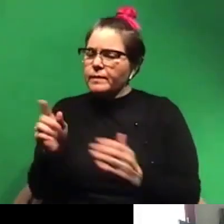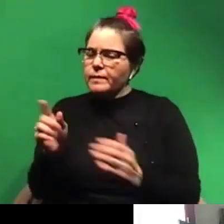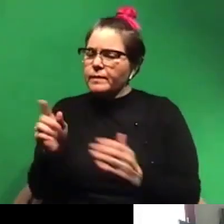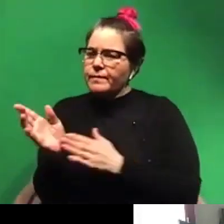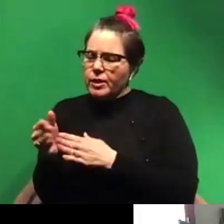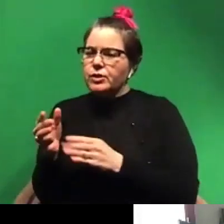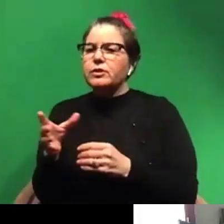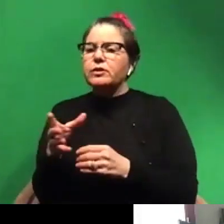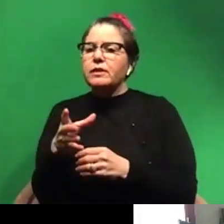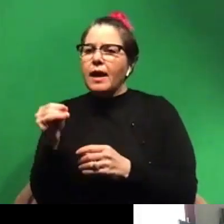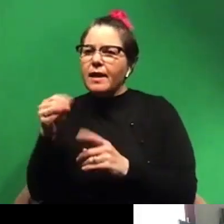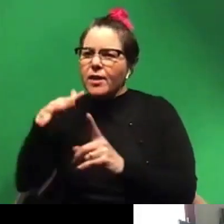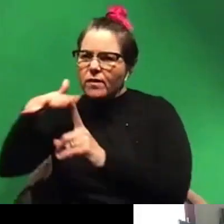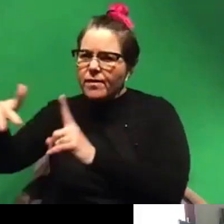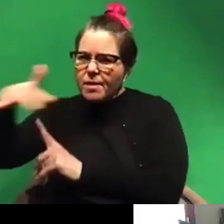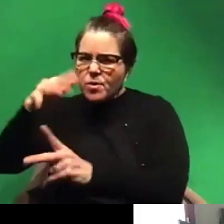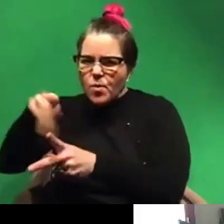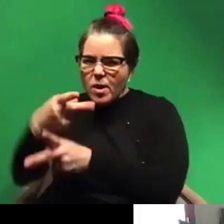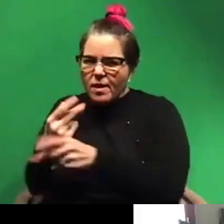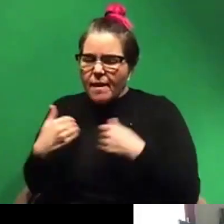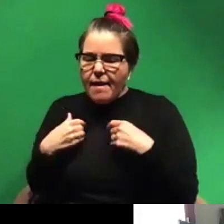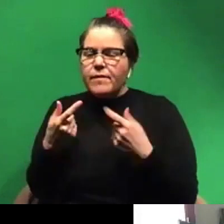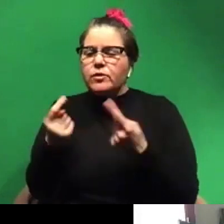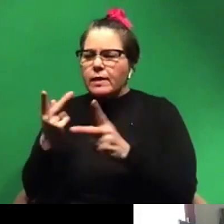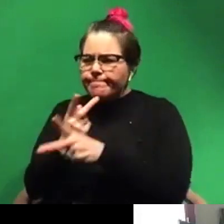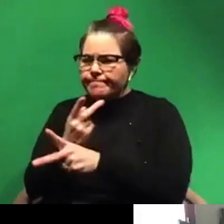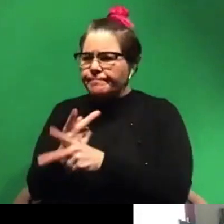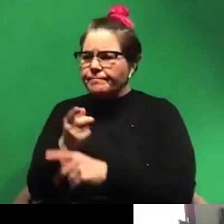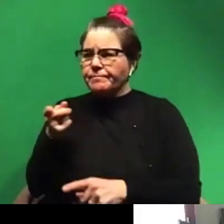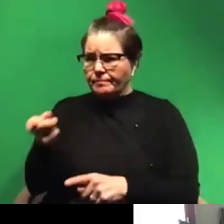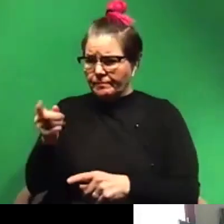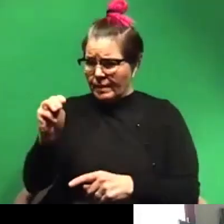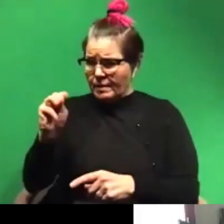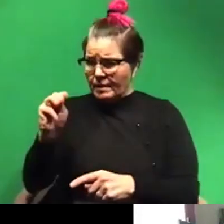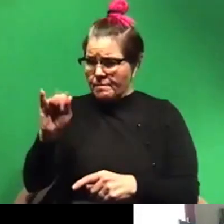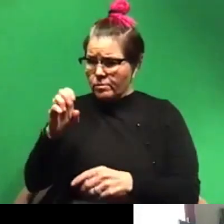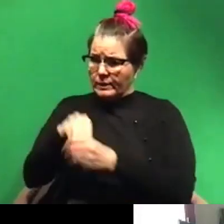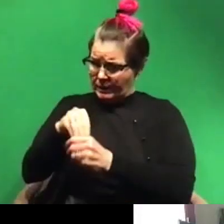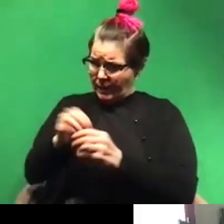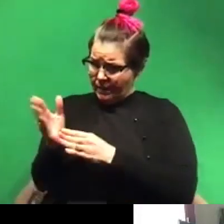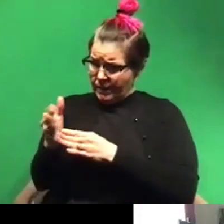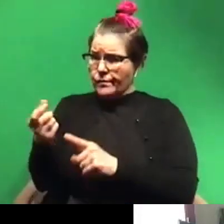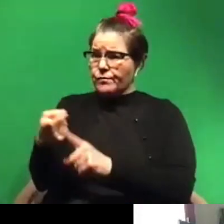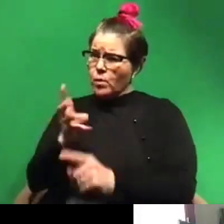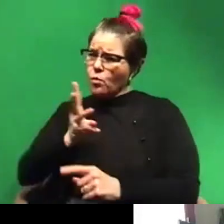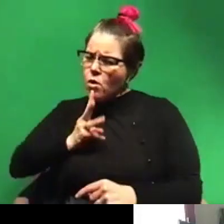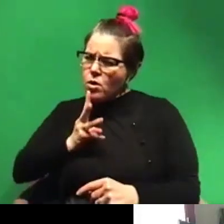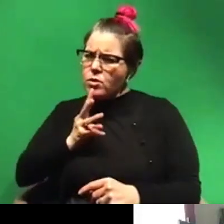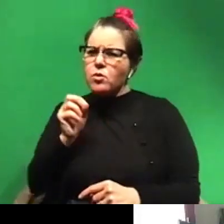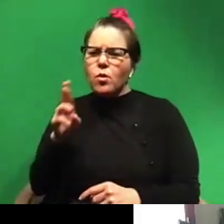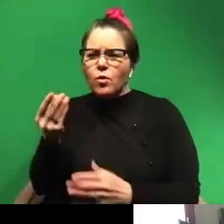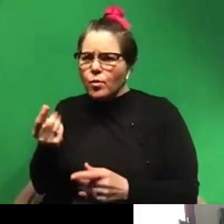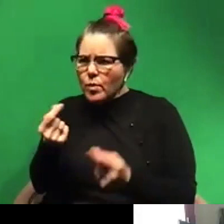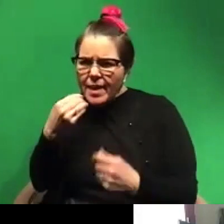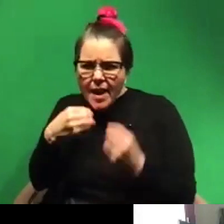in the environment and try to figure out whether those microbes that are in the fish came from the water or their diet, or are